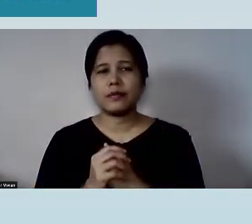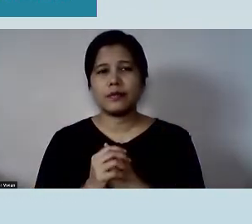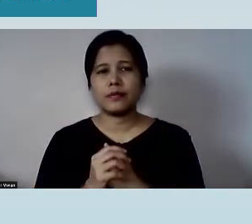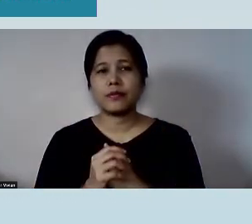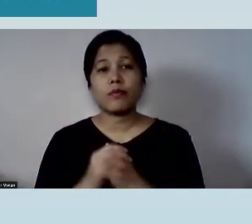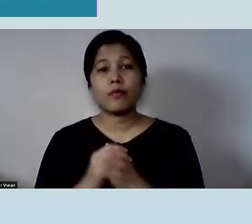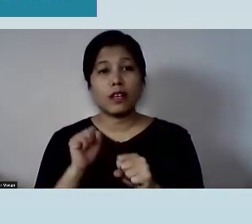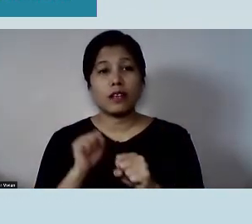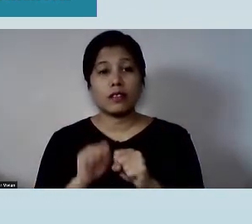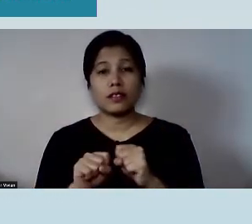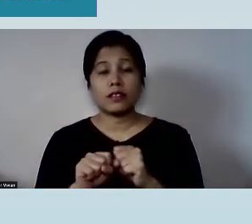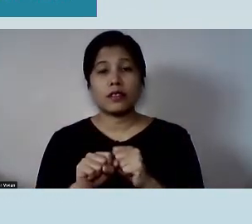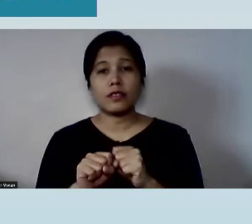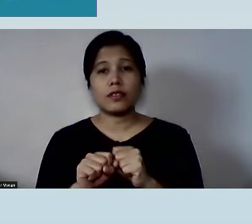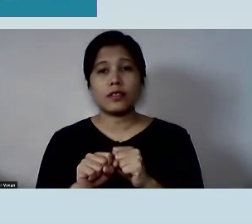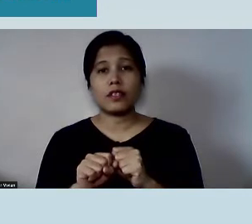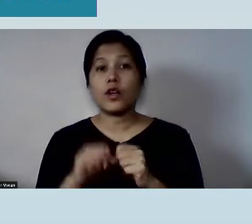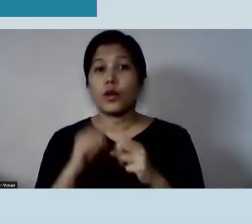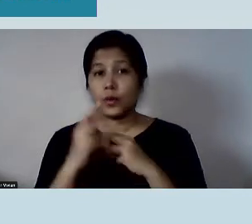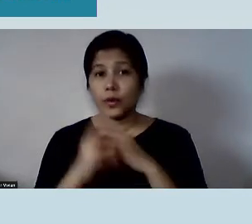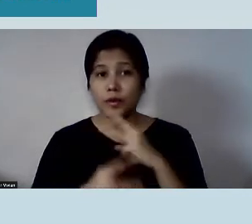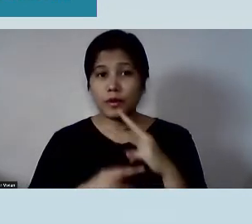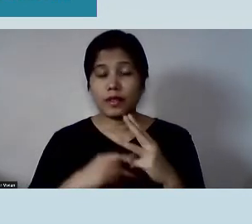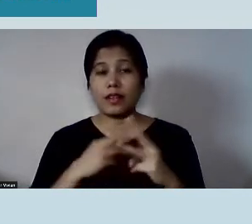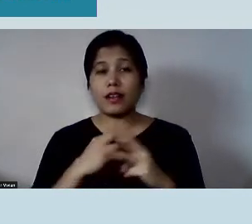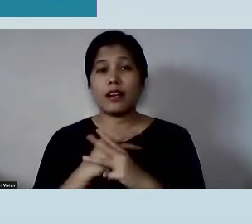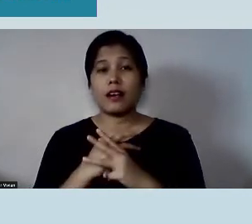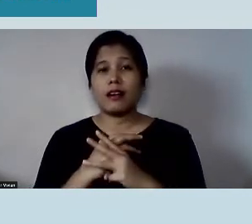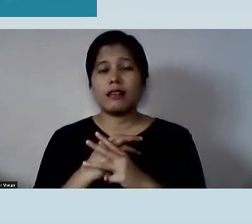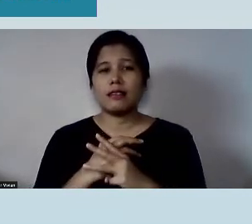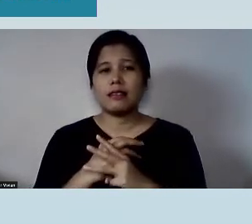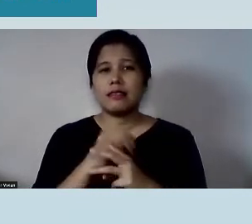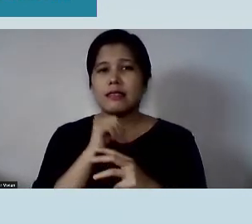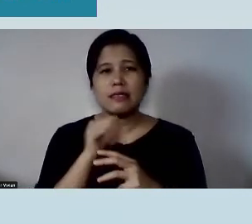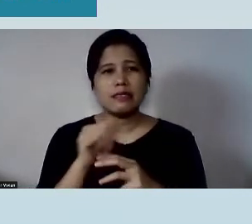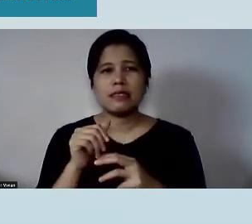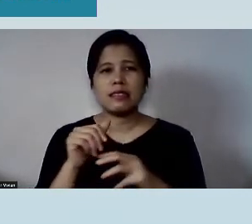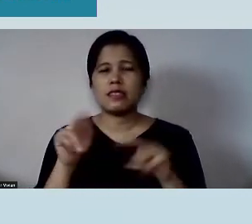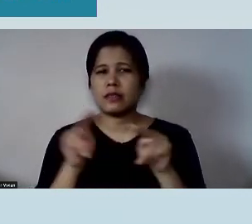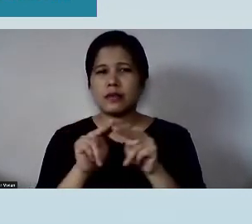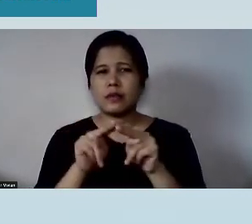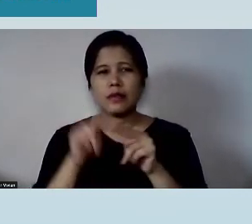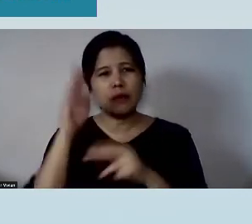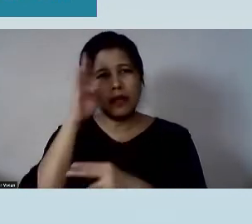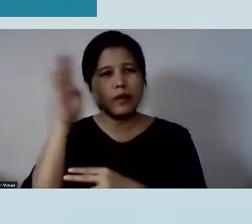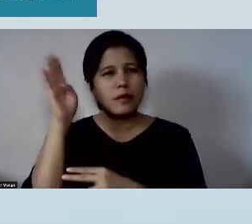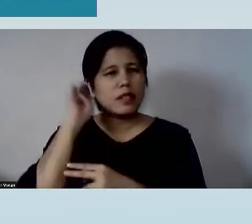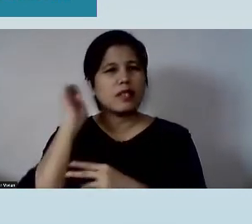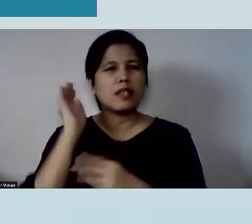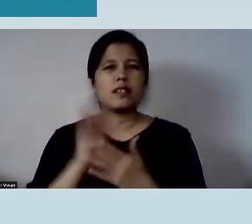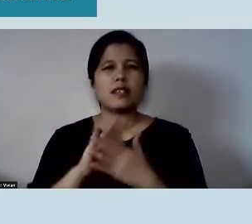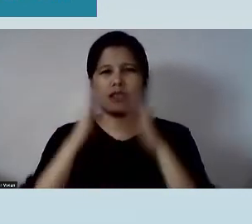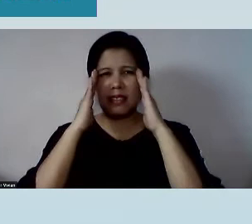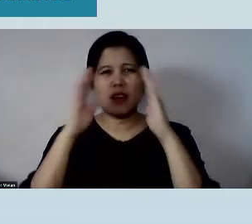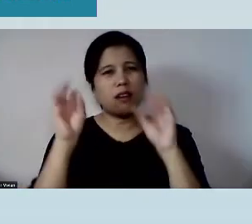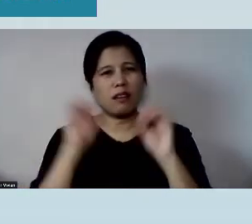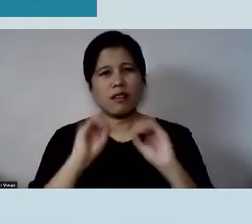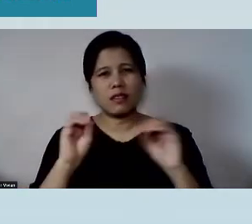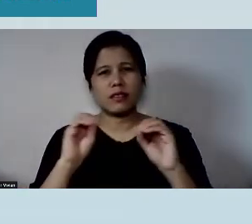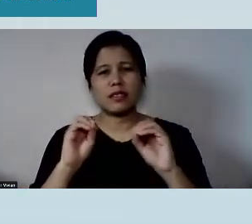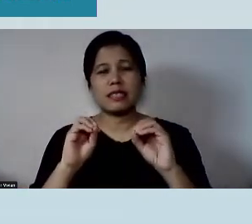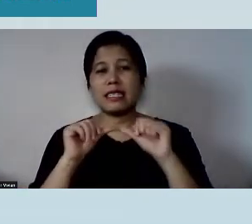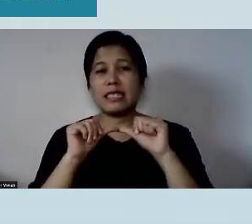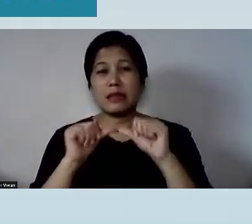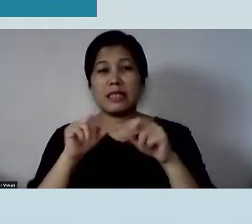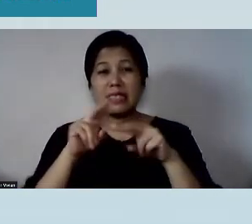So, inaccurate perceptions of the world, abnormal brain development, attention deficit, diminished reading ability, and because they remain